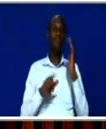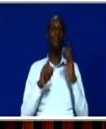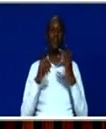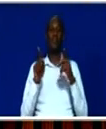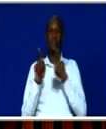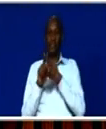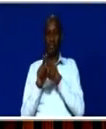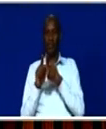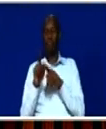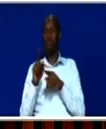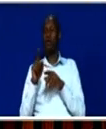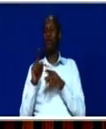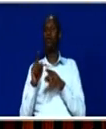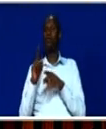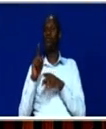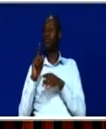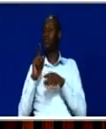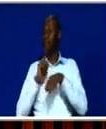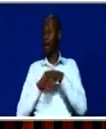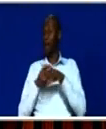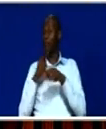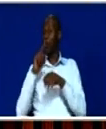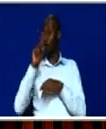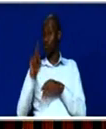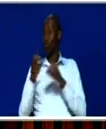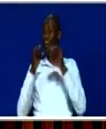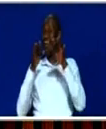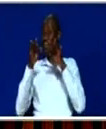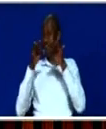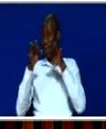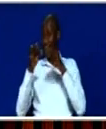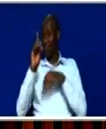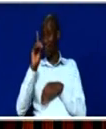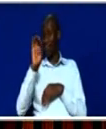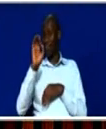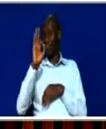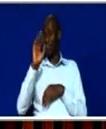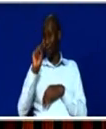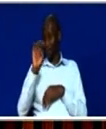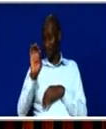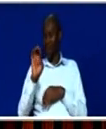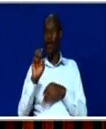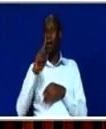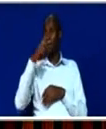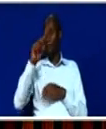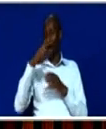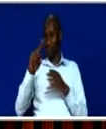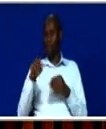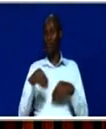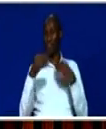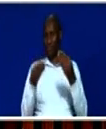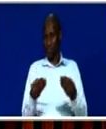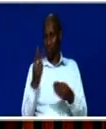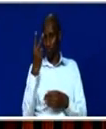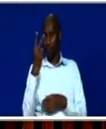the same response you give when the question comes as define weathering. And the marks will be allocated accordingly. That is